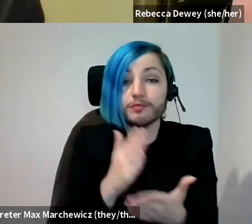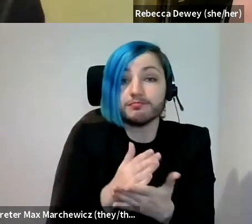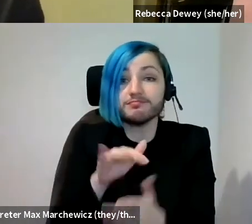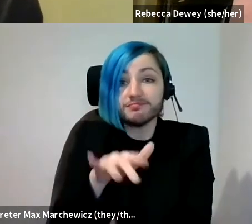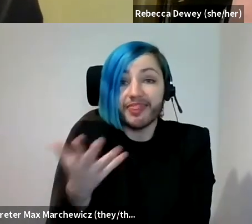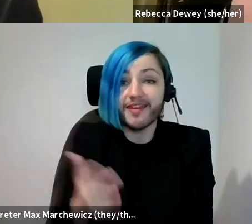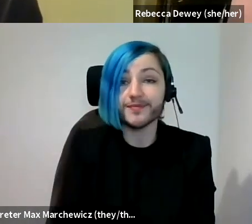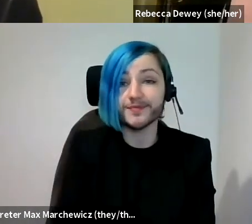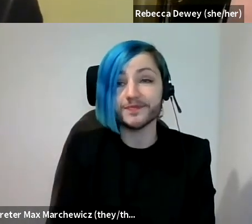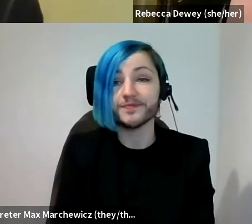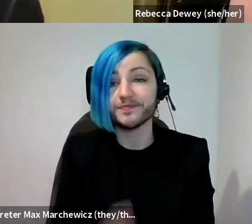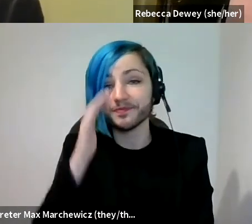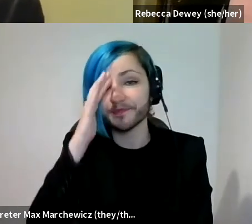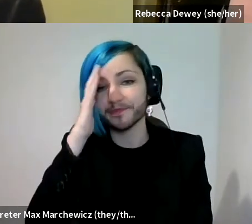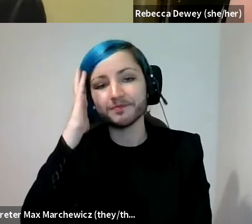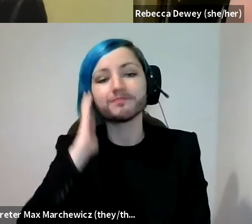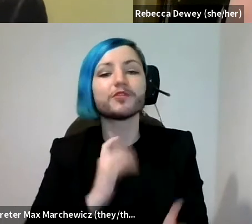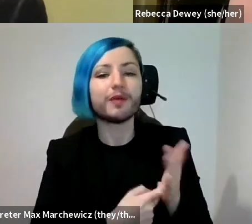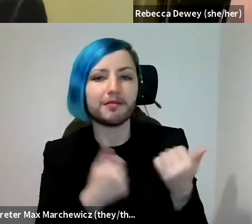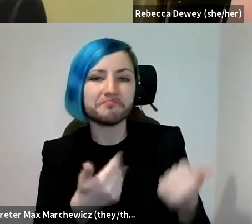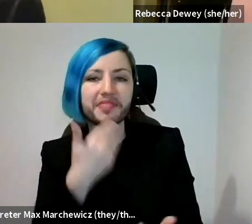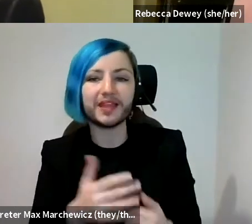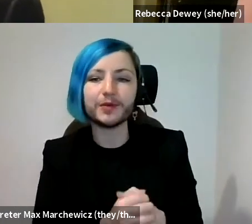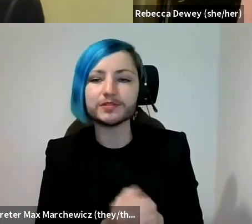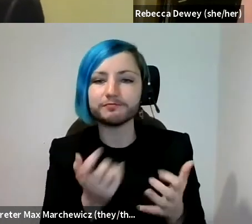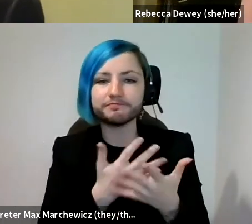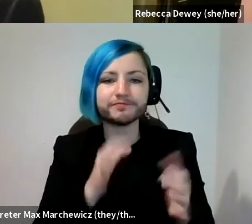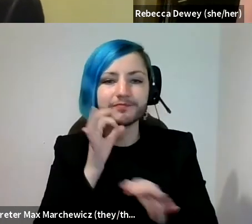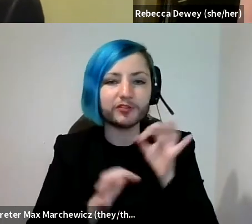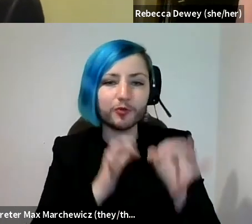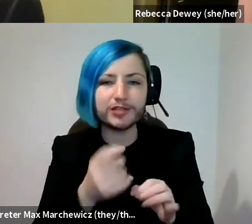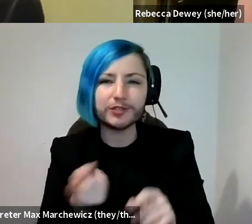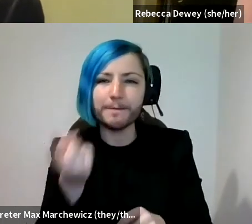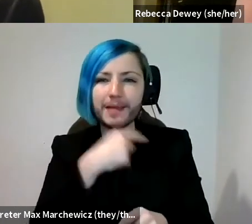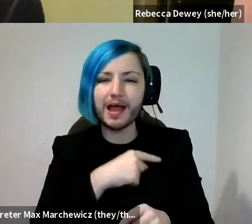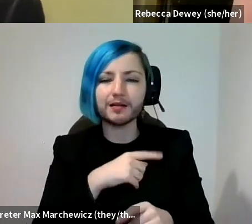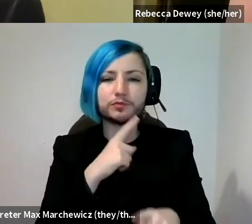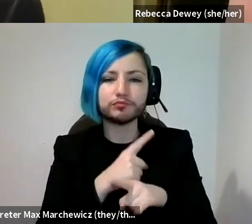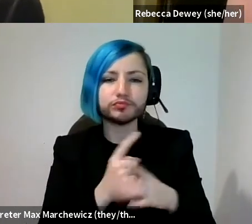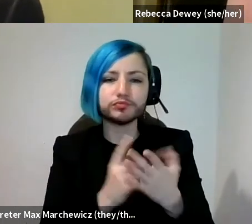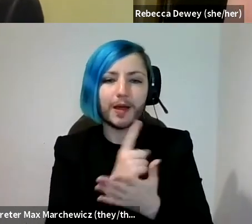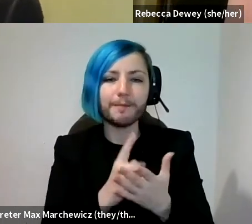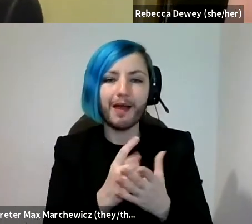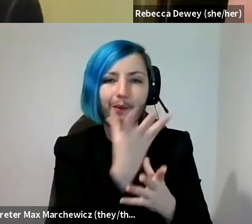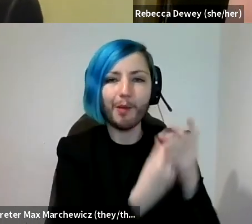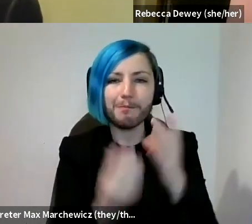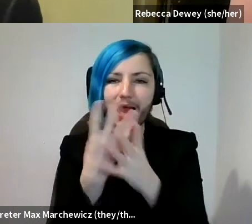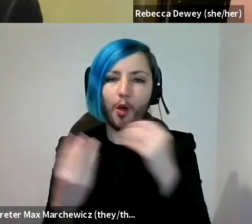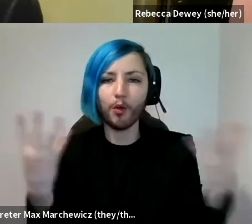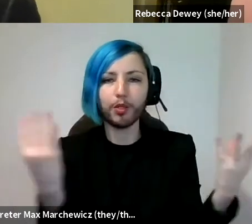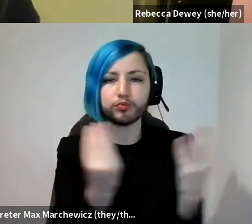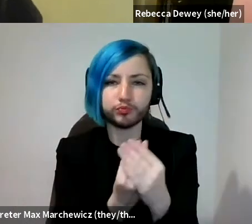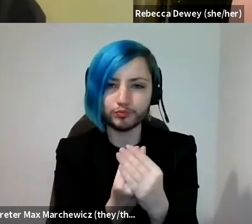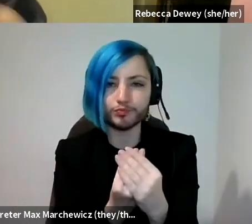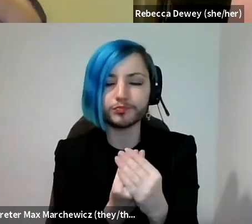you. There's several questions that have gone back to touch on the black hole merger process,